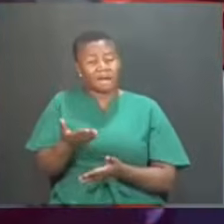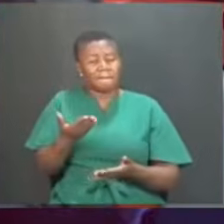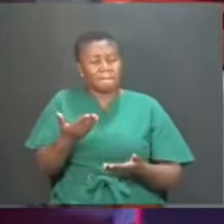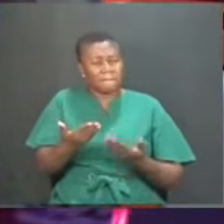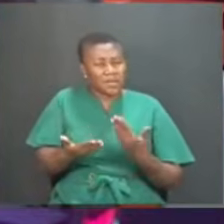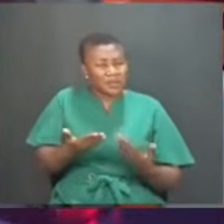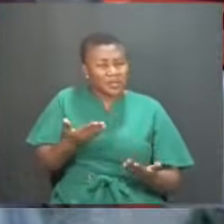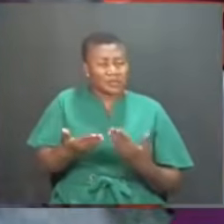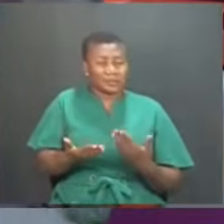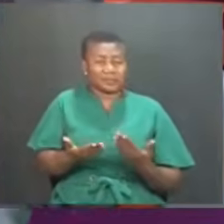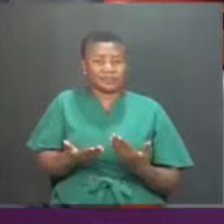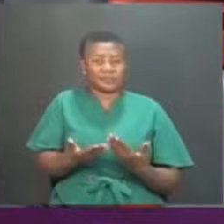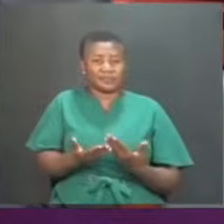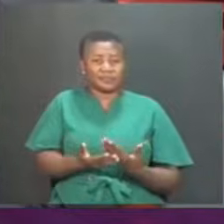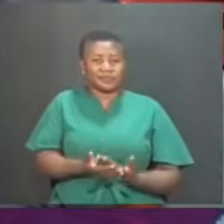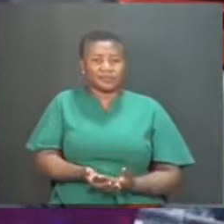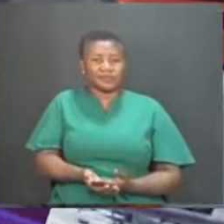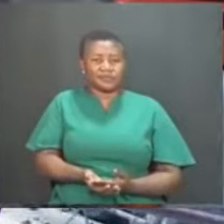maybe